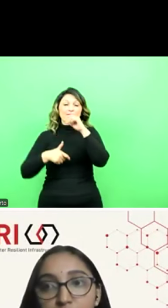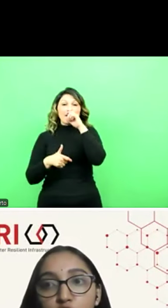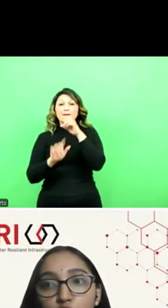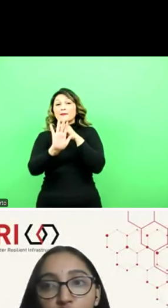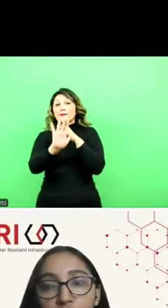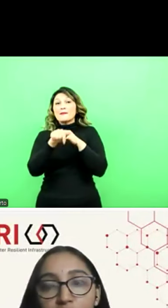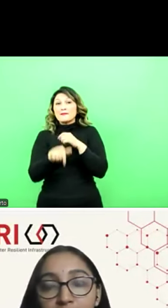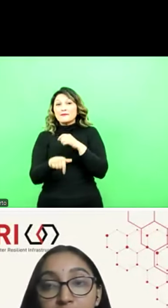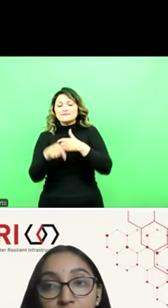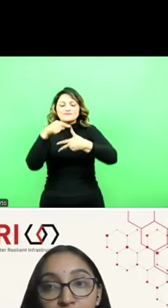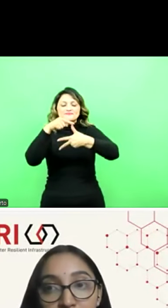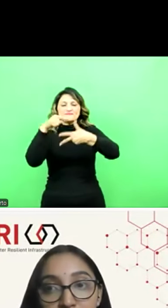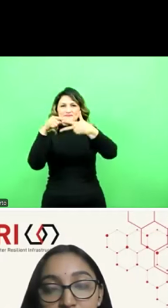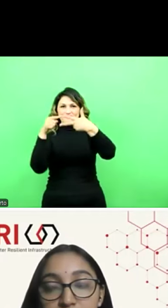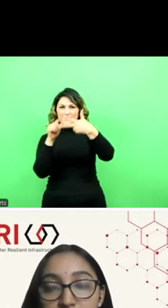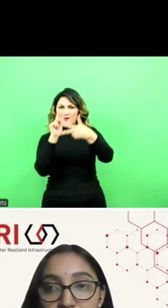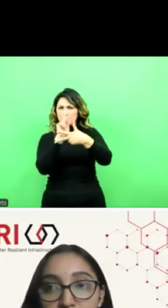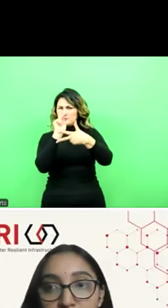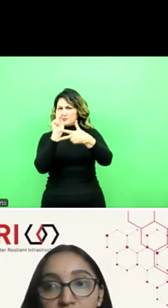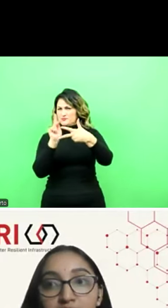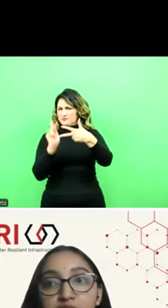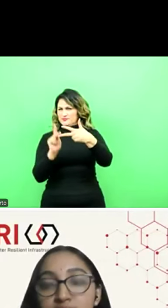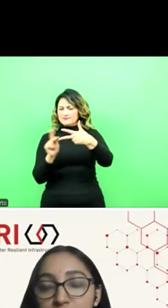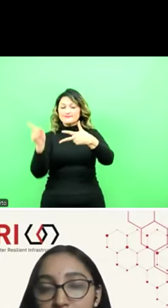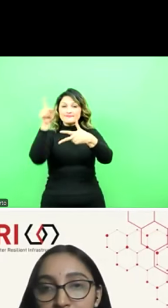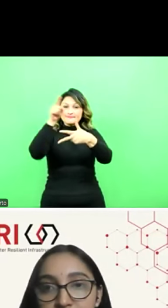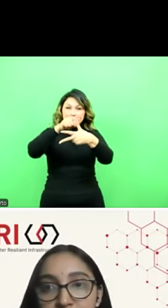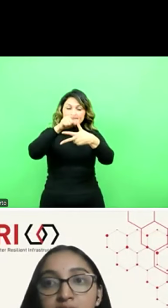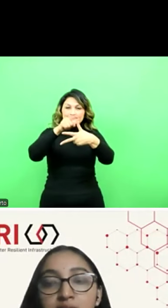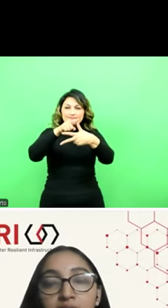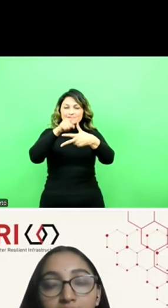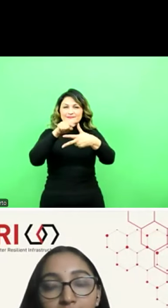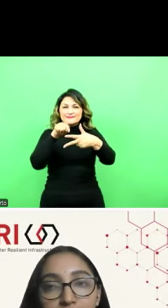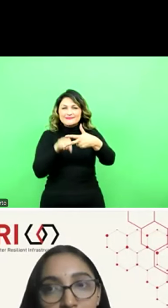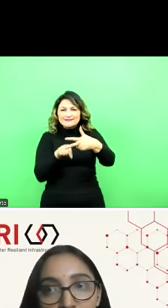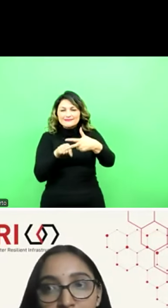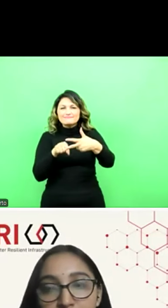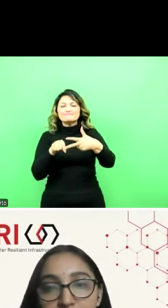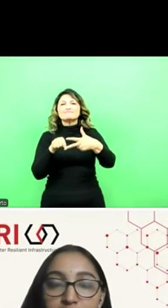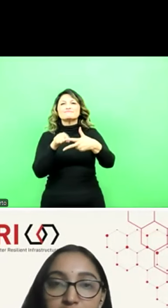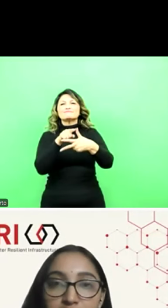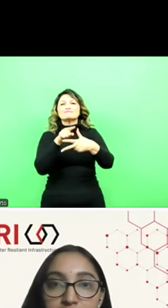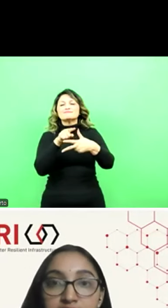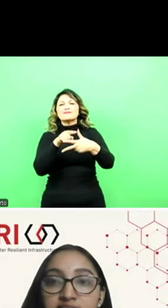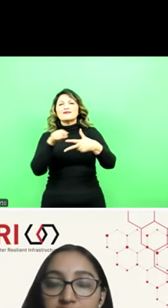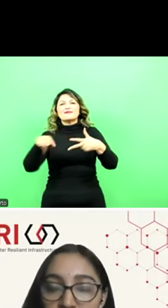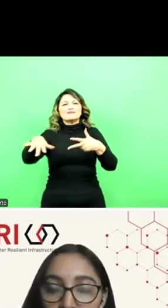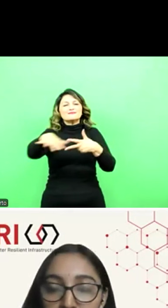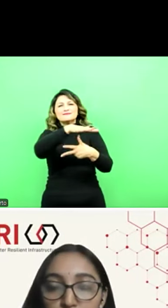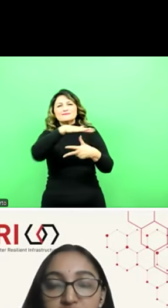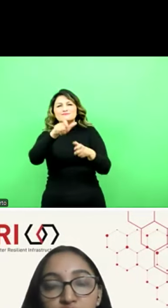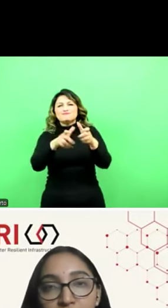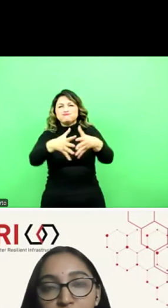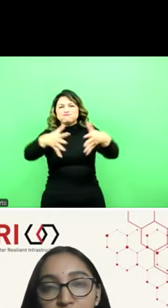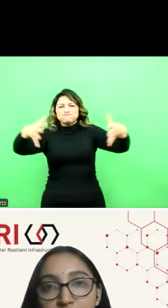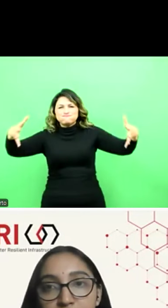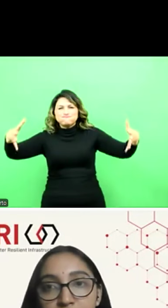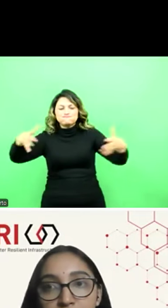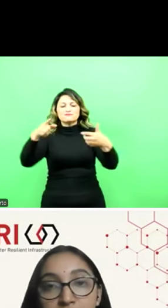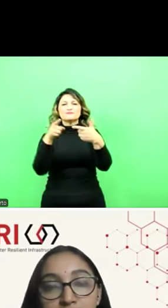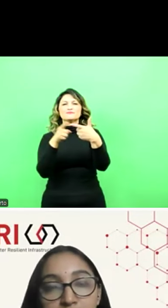data on health infrastructure systems and user needs. And third is the systems approach, where